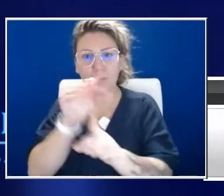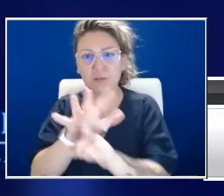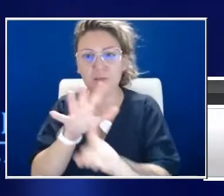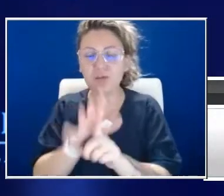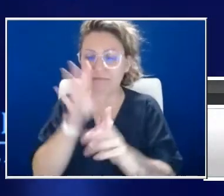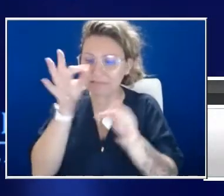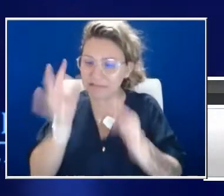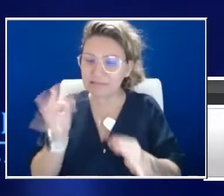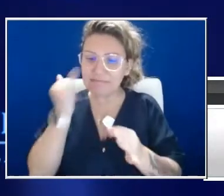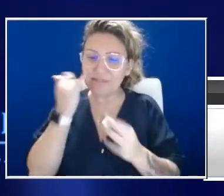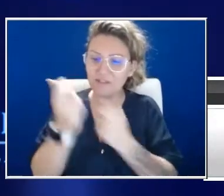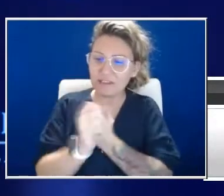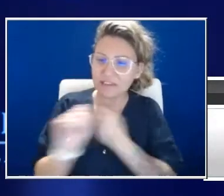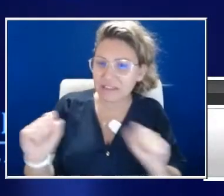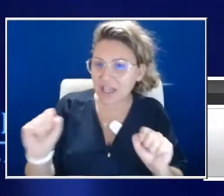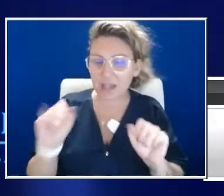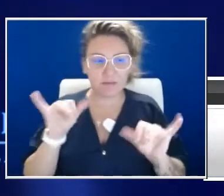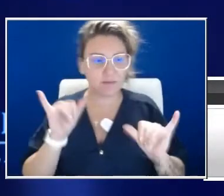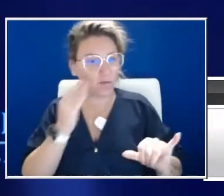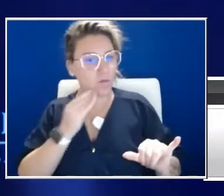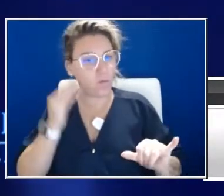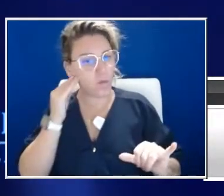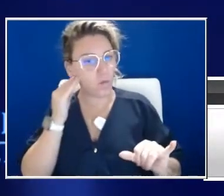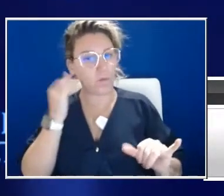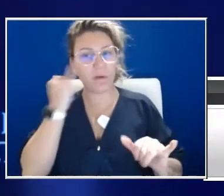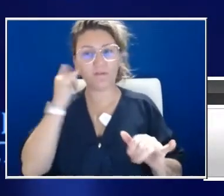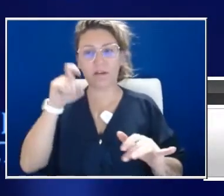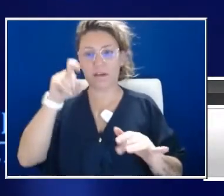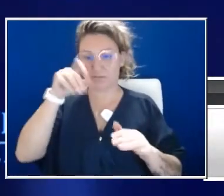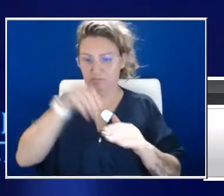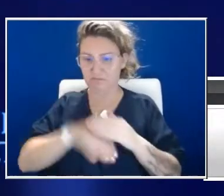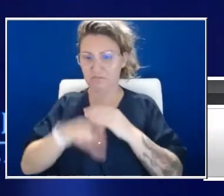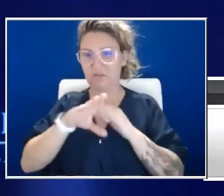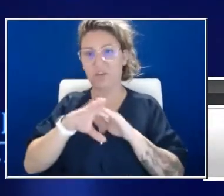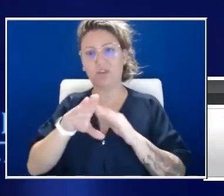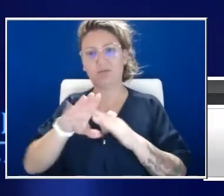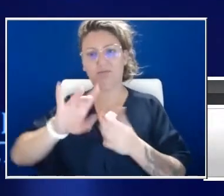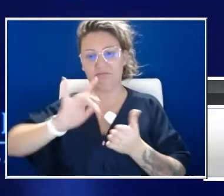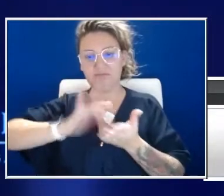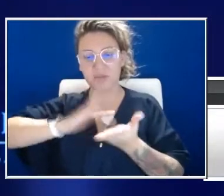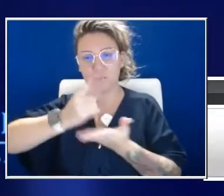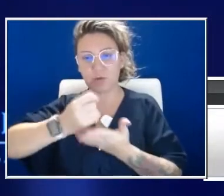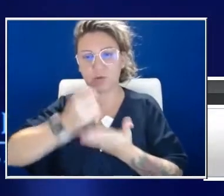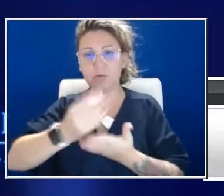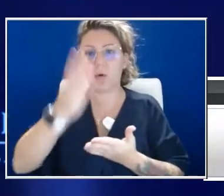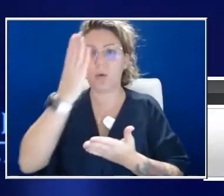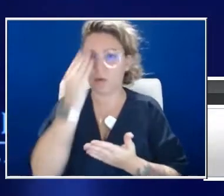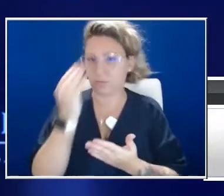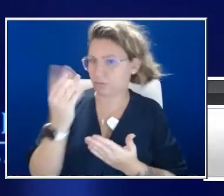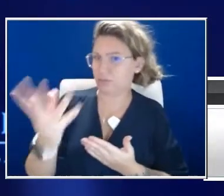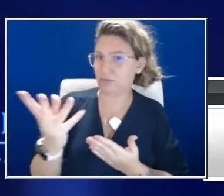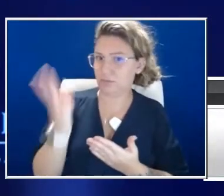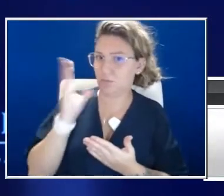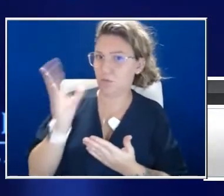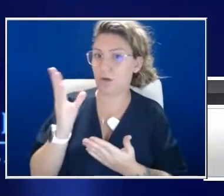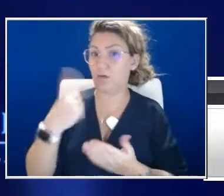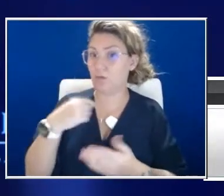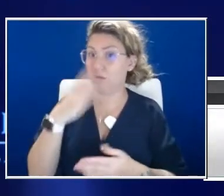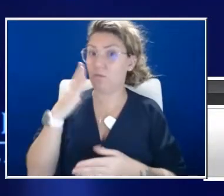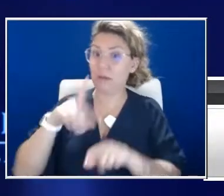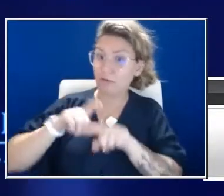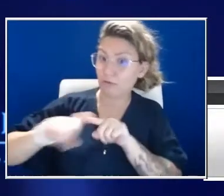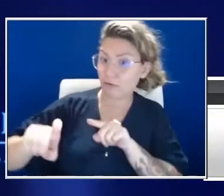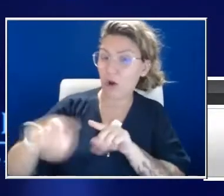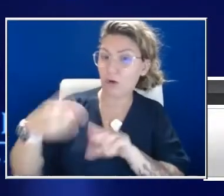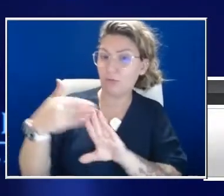can stay home. If you have to go in and seek medical care, we will absolutely give that information. We even sometimes call ahead so that the hospitals will know